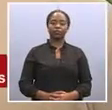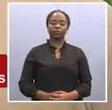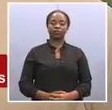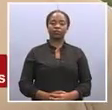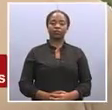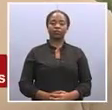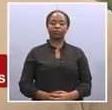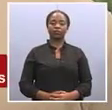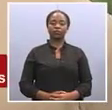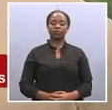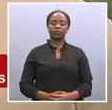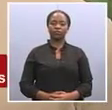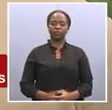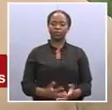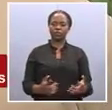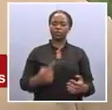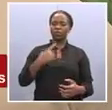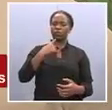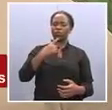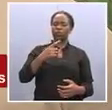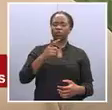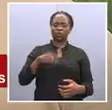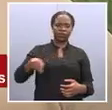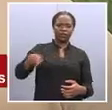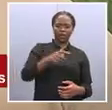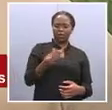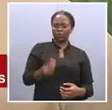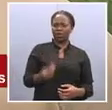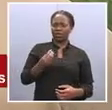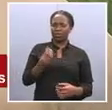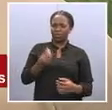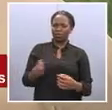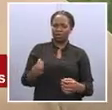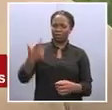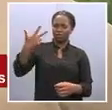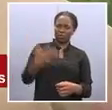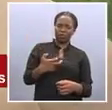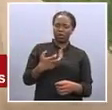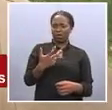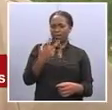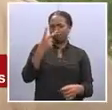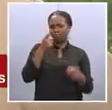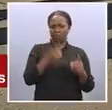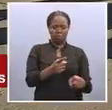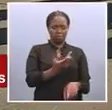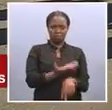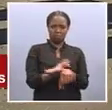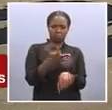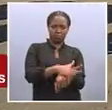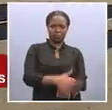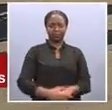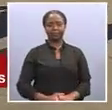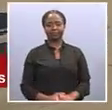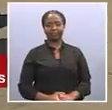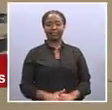He said, Rods, the kids, Rods, please, the kids, I'm shot, and he fell down.